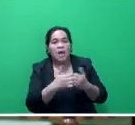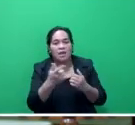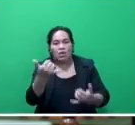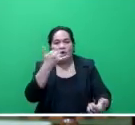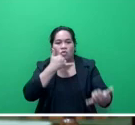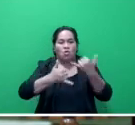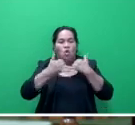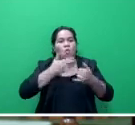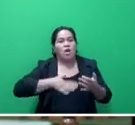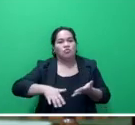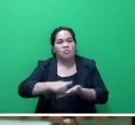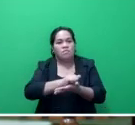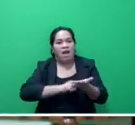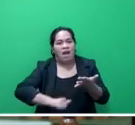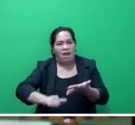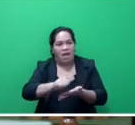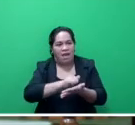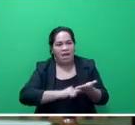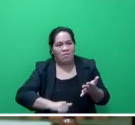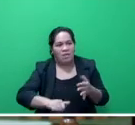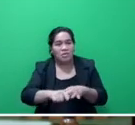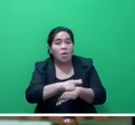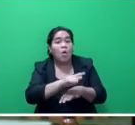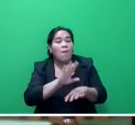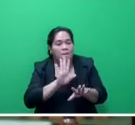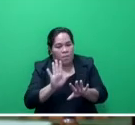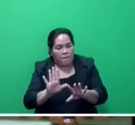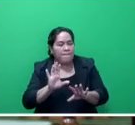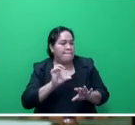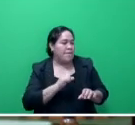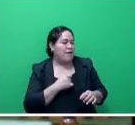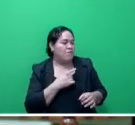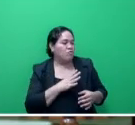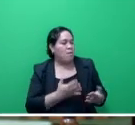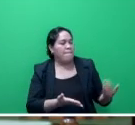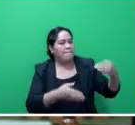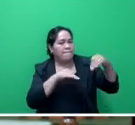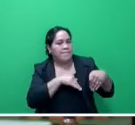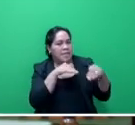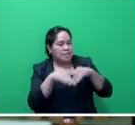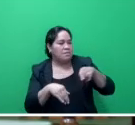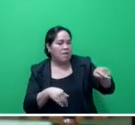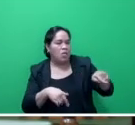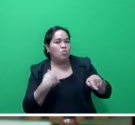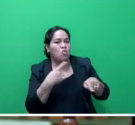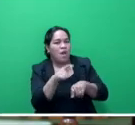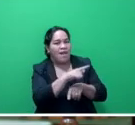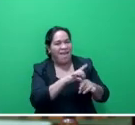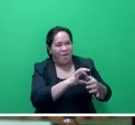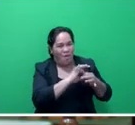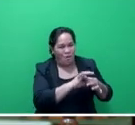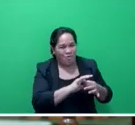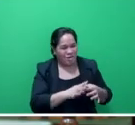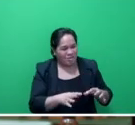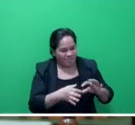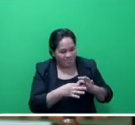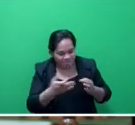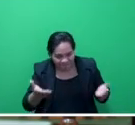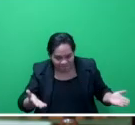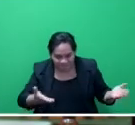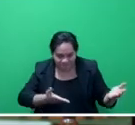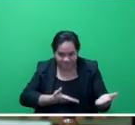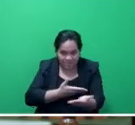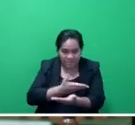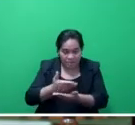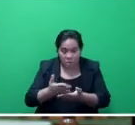lots. This will be a huge windfall for the landowners who participated in this particular program. The draft valuation reports for the completed